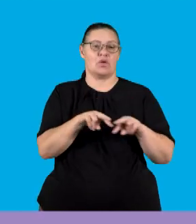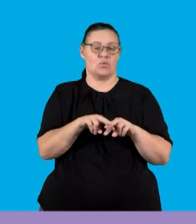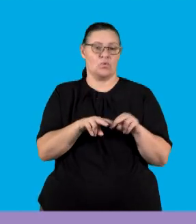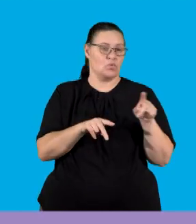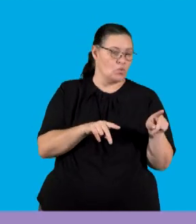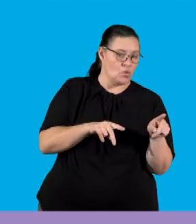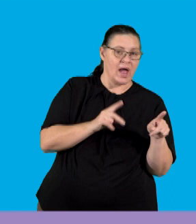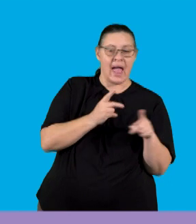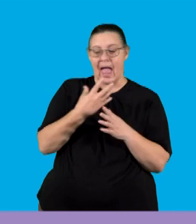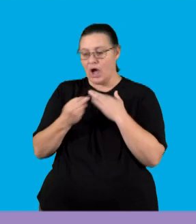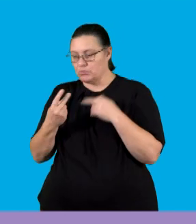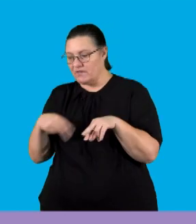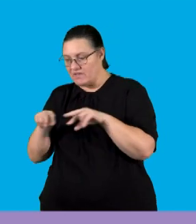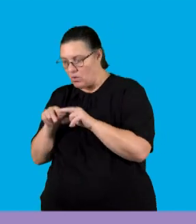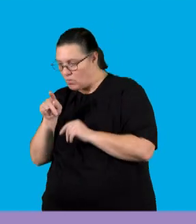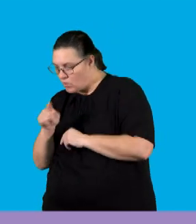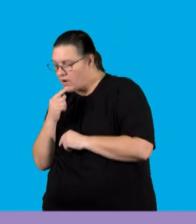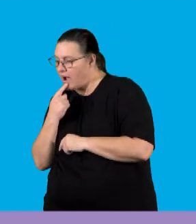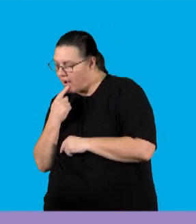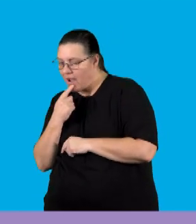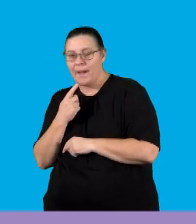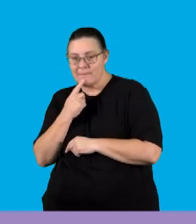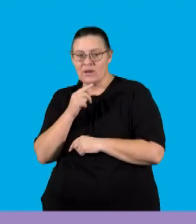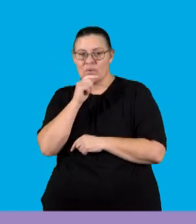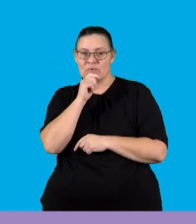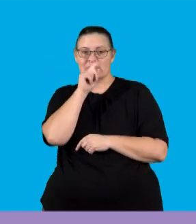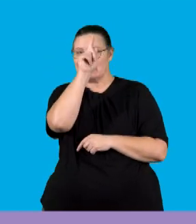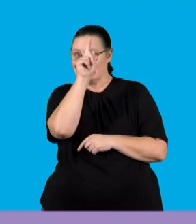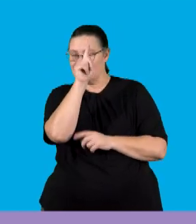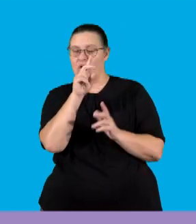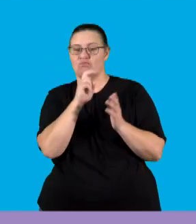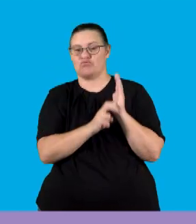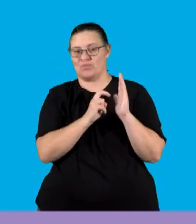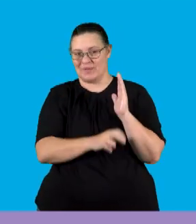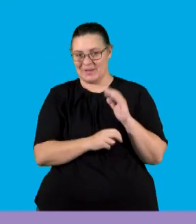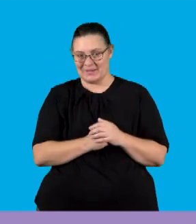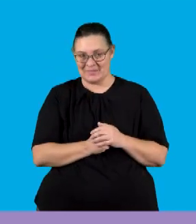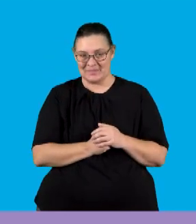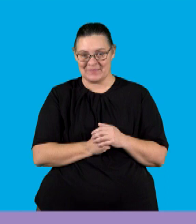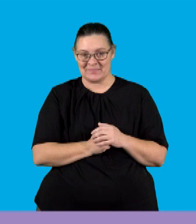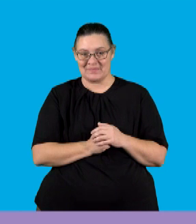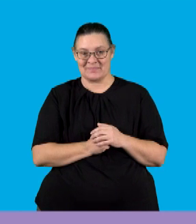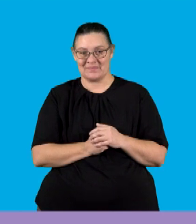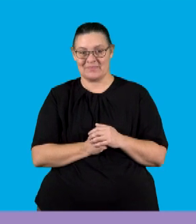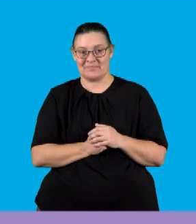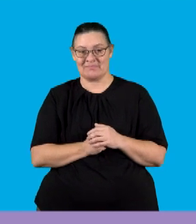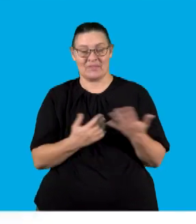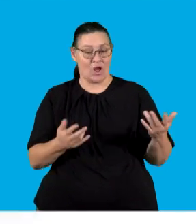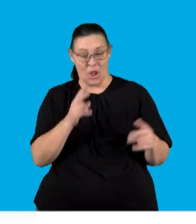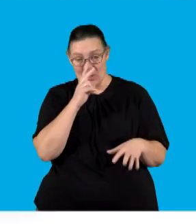input value that goes along with the output value, of course, using that rule that was represented there